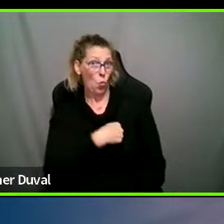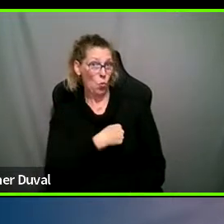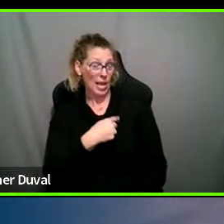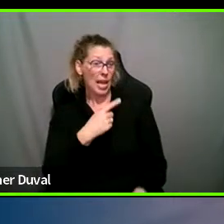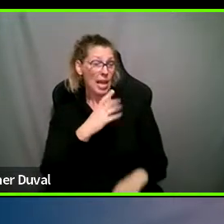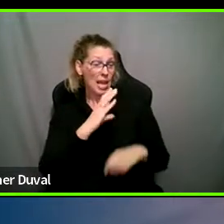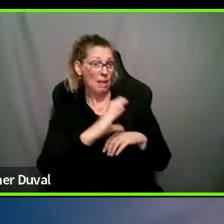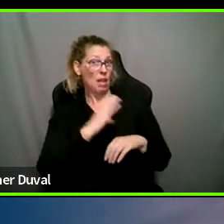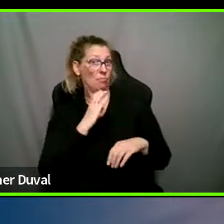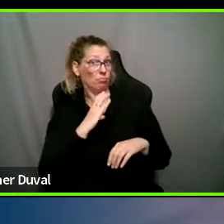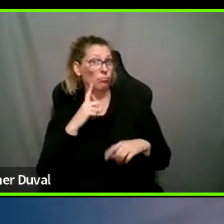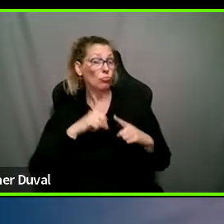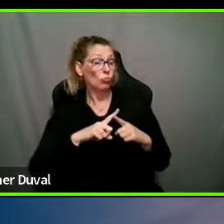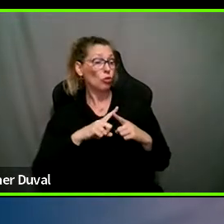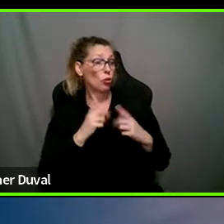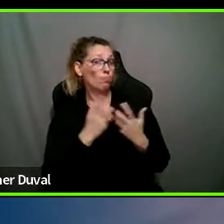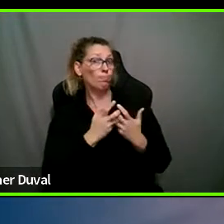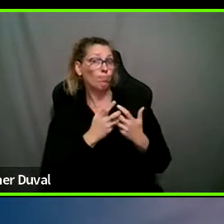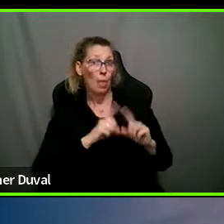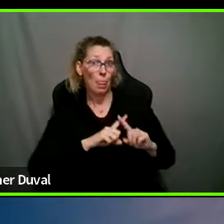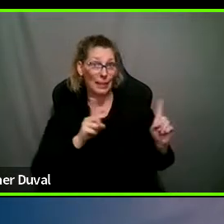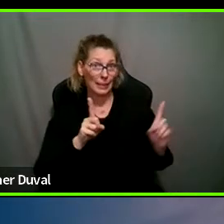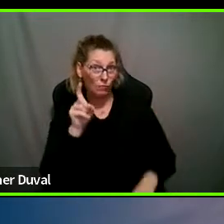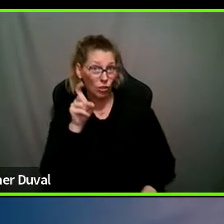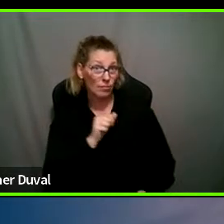the difference?